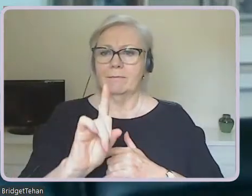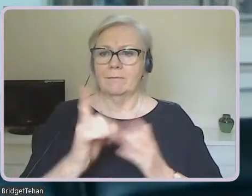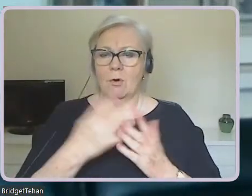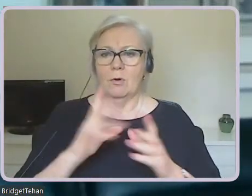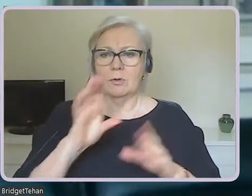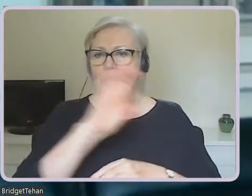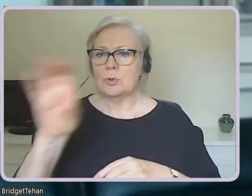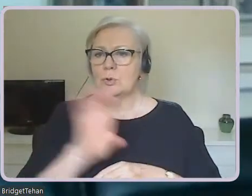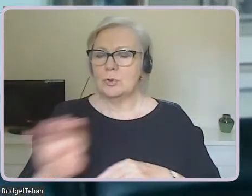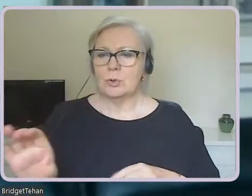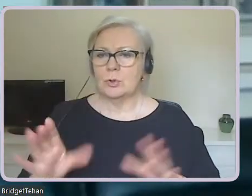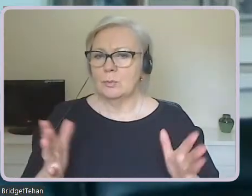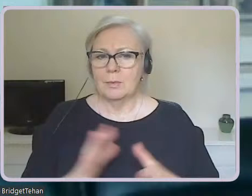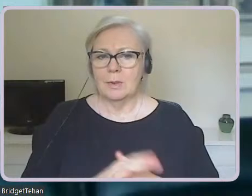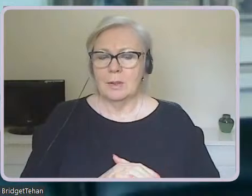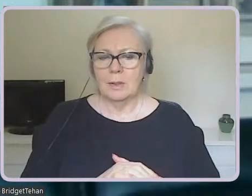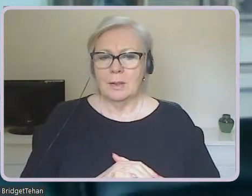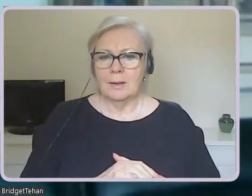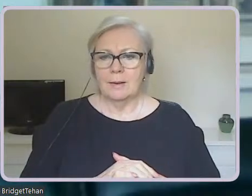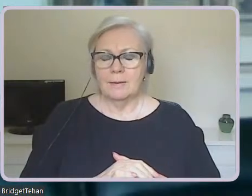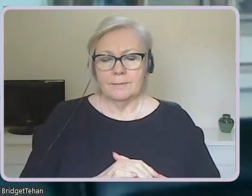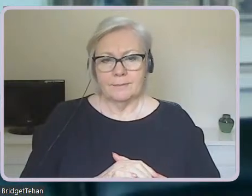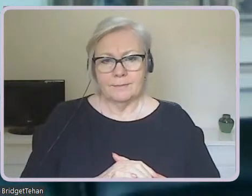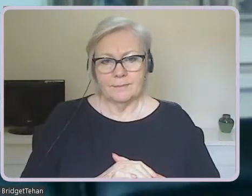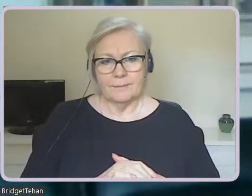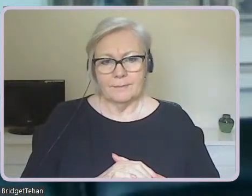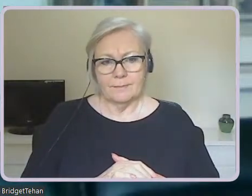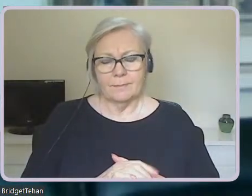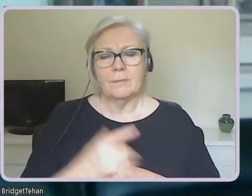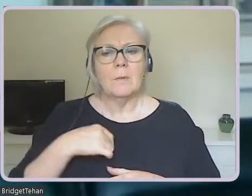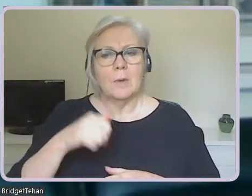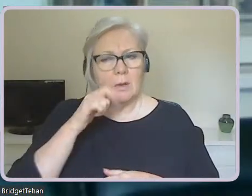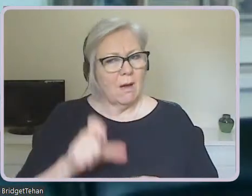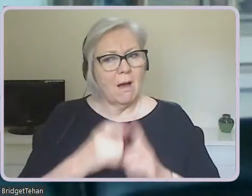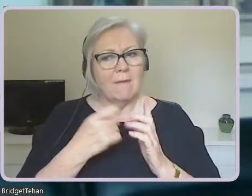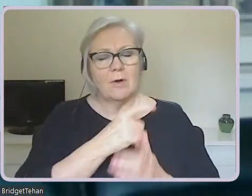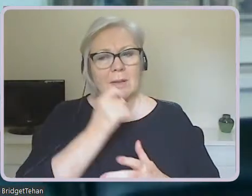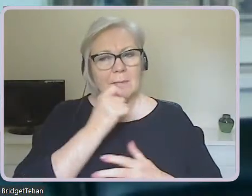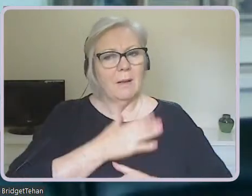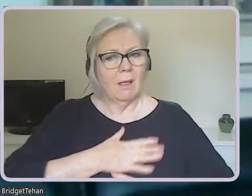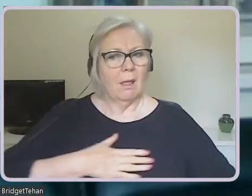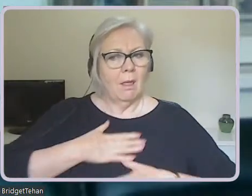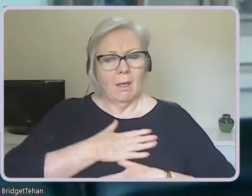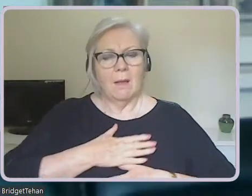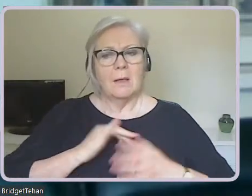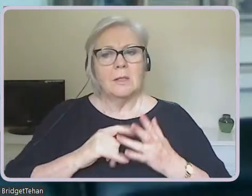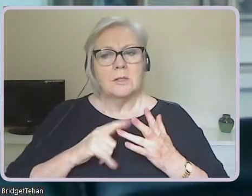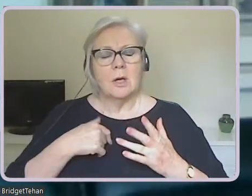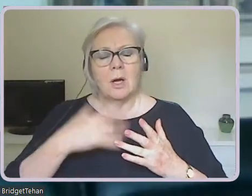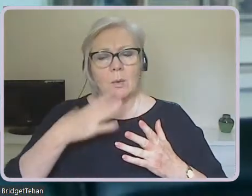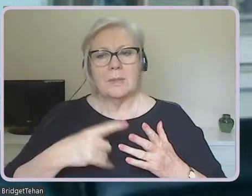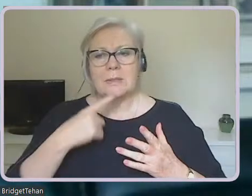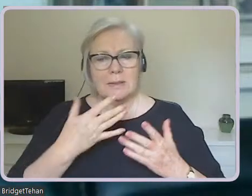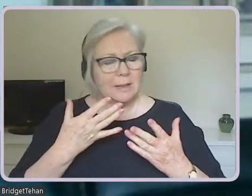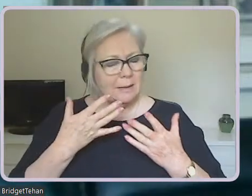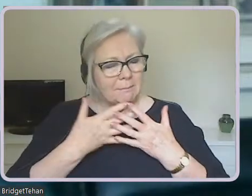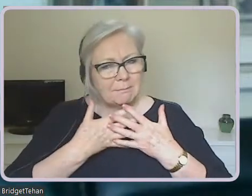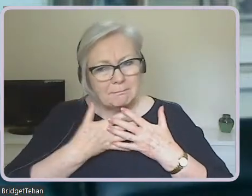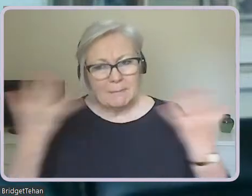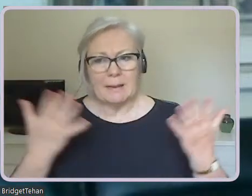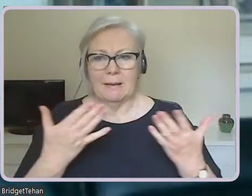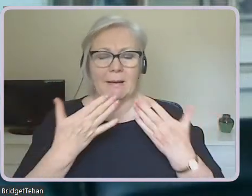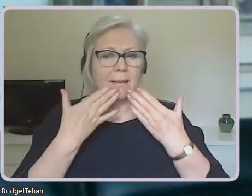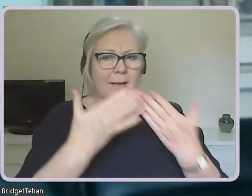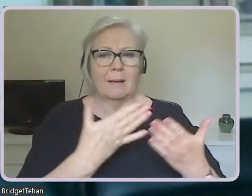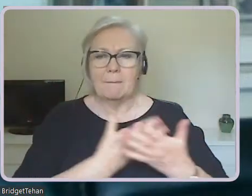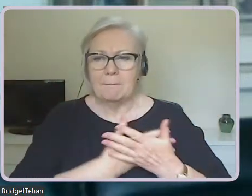just see that was a really, really tough thing for her to do. And I want to pass on a huge congratulations from not only me, but from